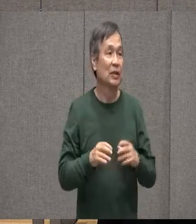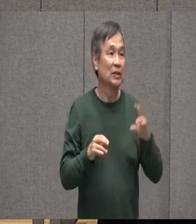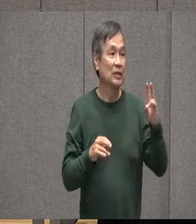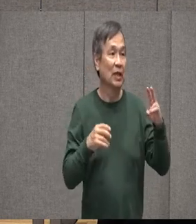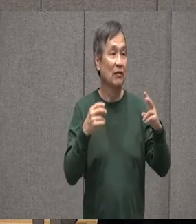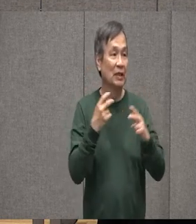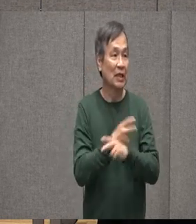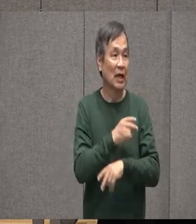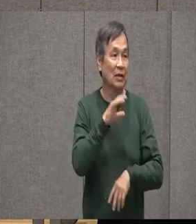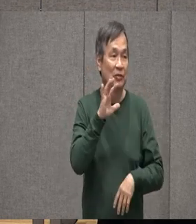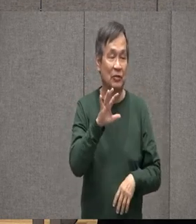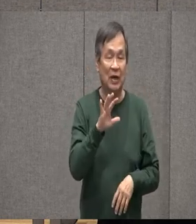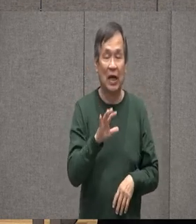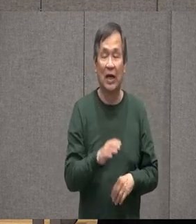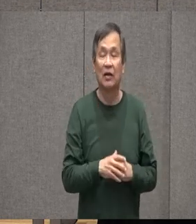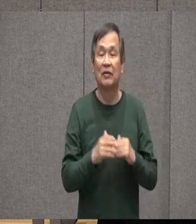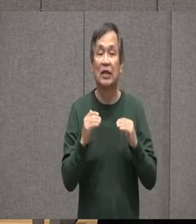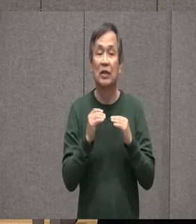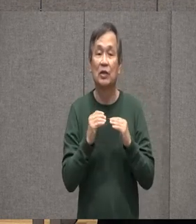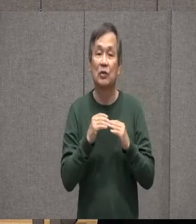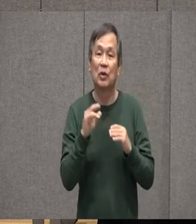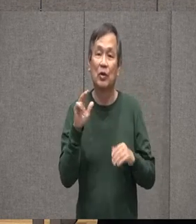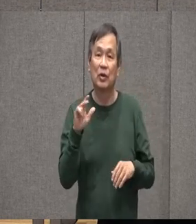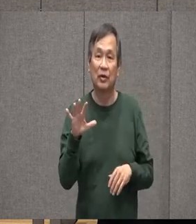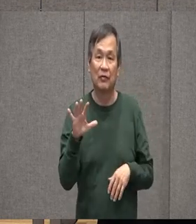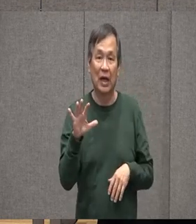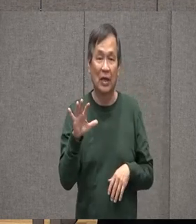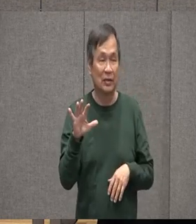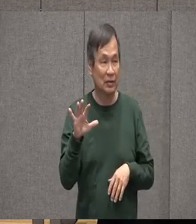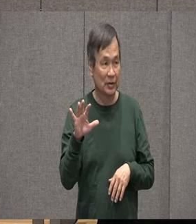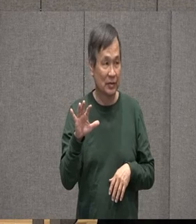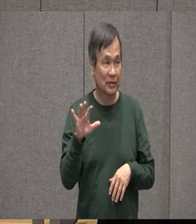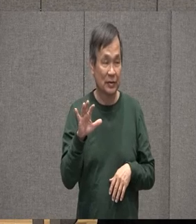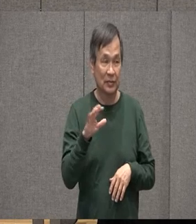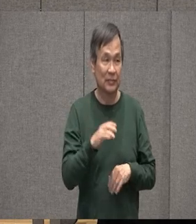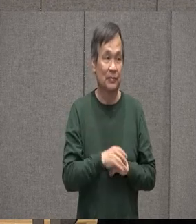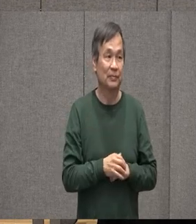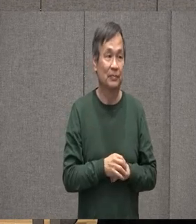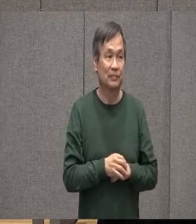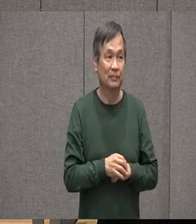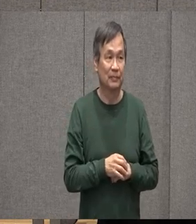7 times 5. 7 groups of 5, if we added another, makes 35.